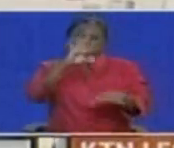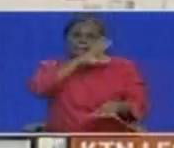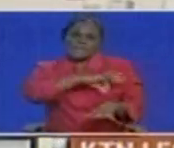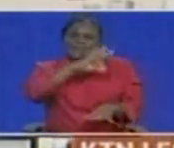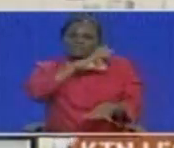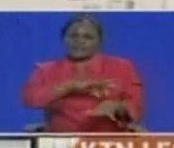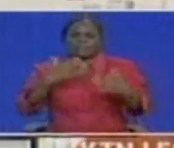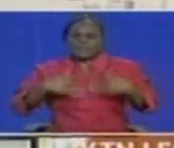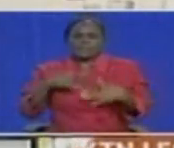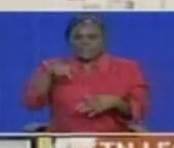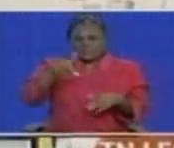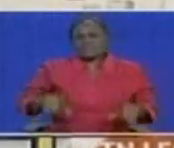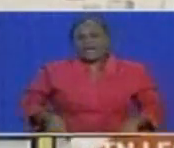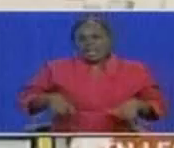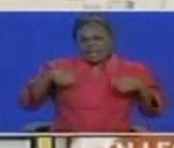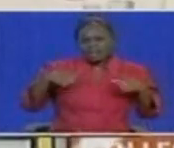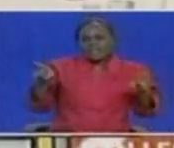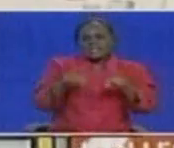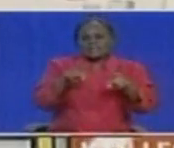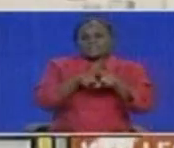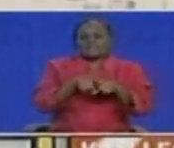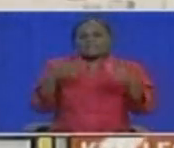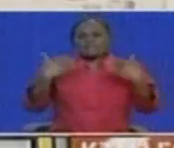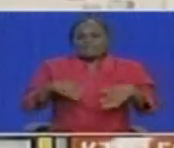of those people who are living and those who do not,